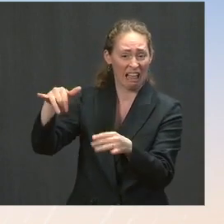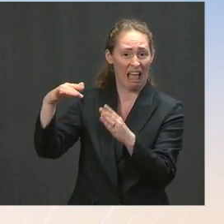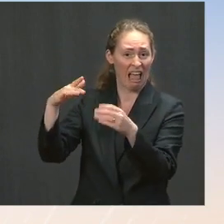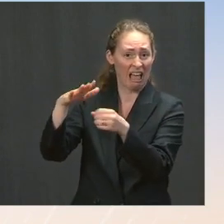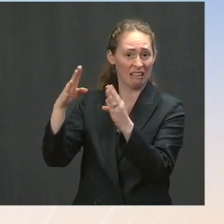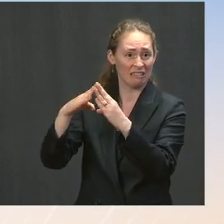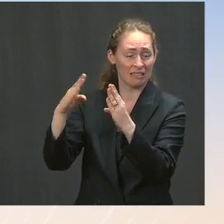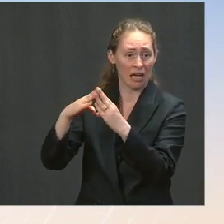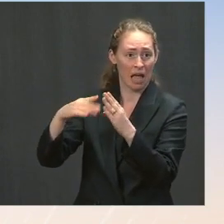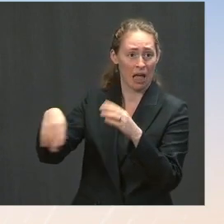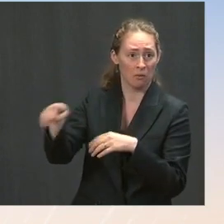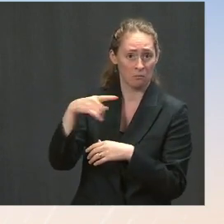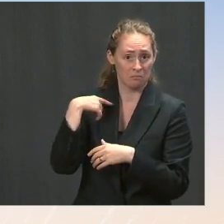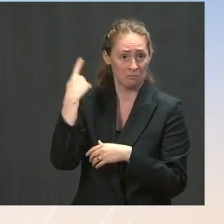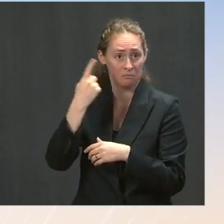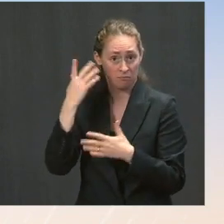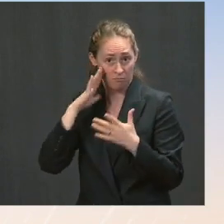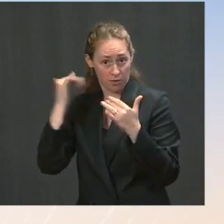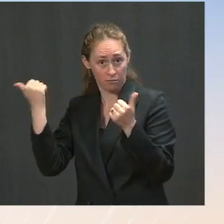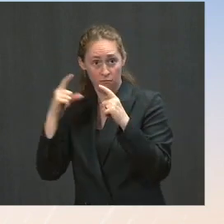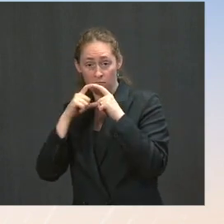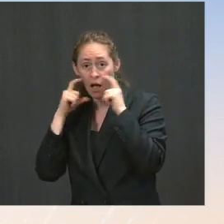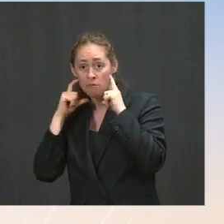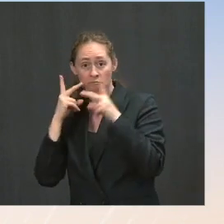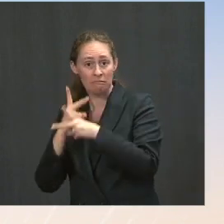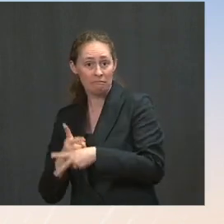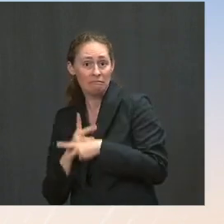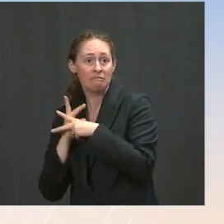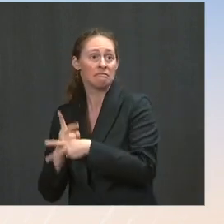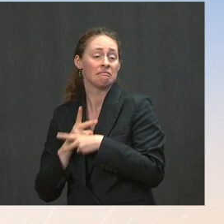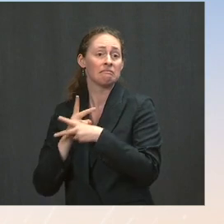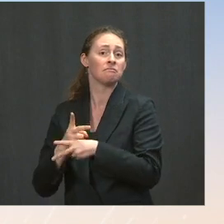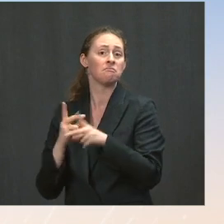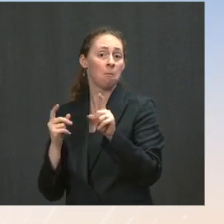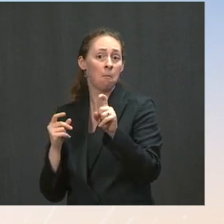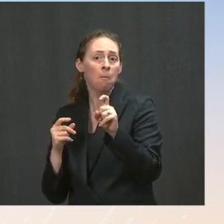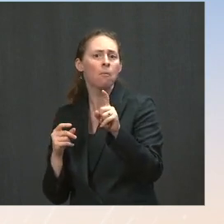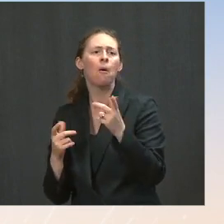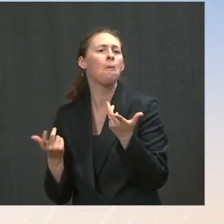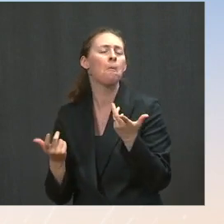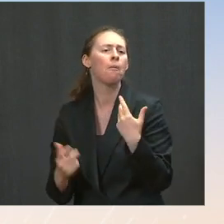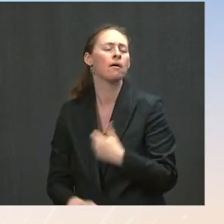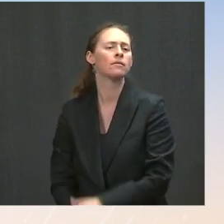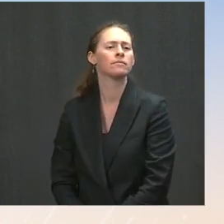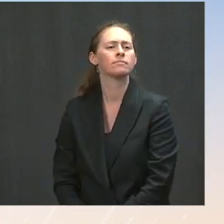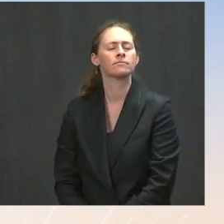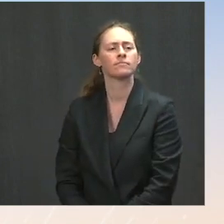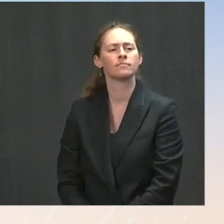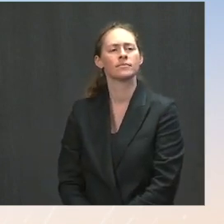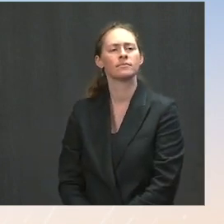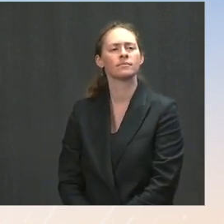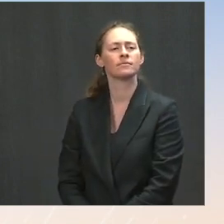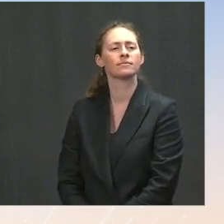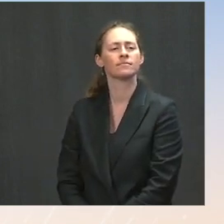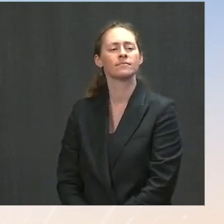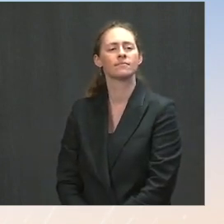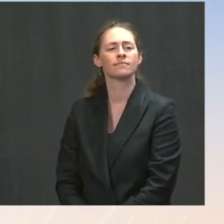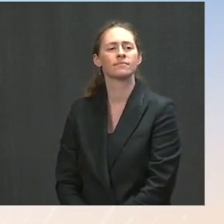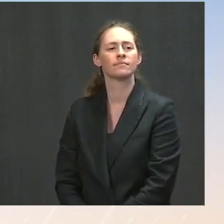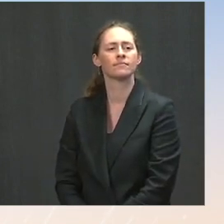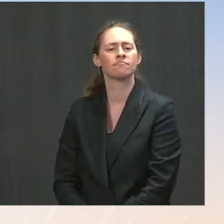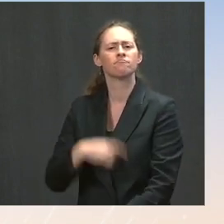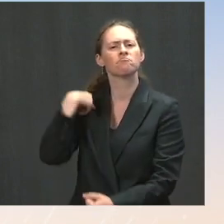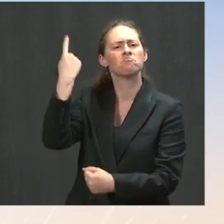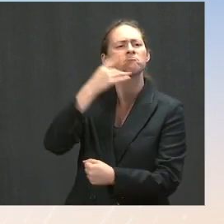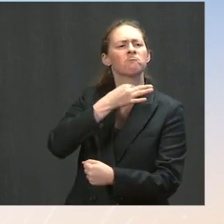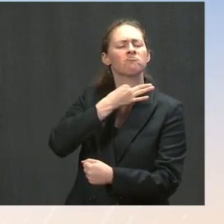posture or that of people in the entourage there? And what should Americans who should they look to for specific guidance